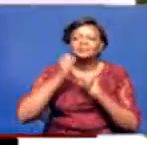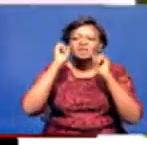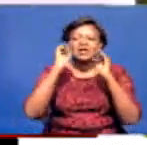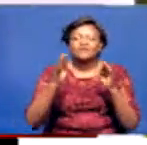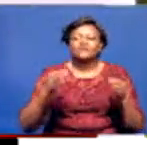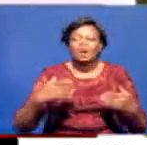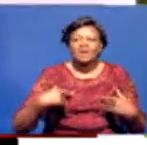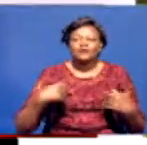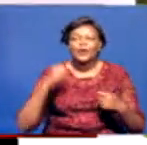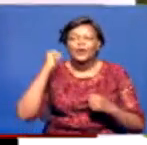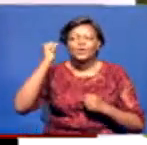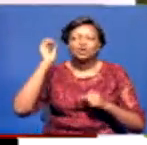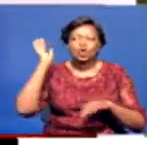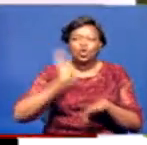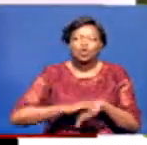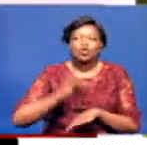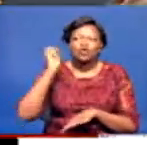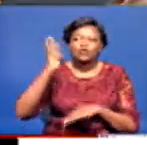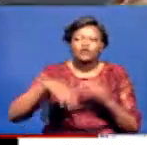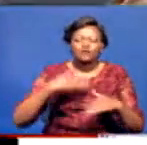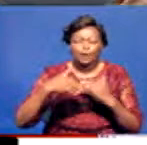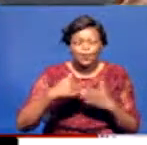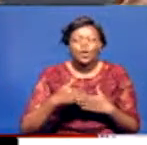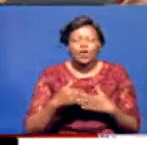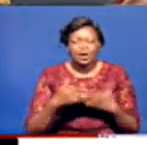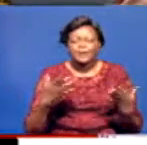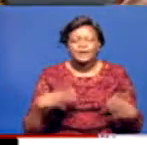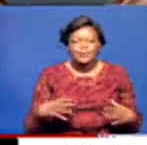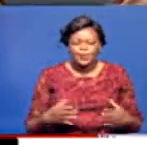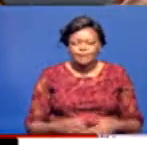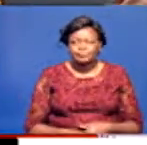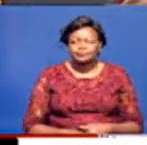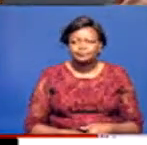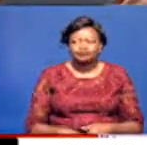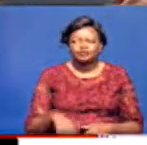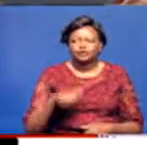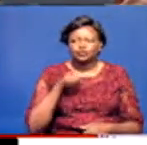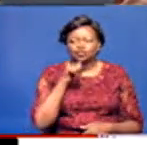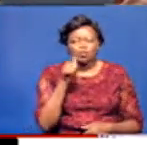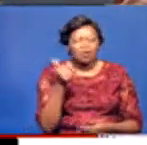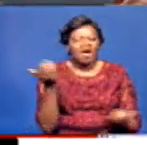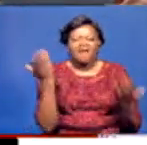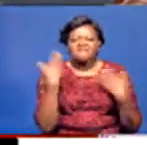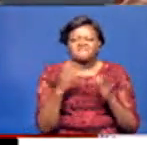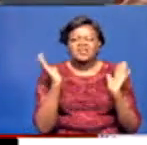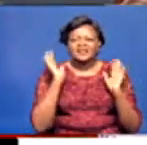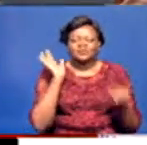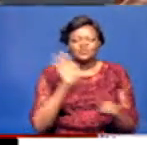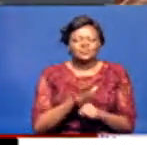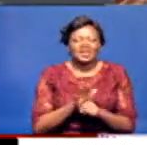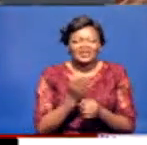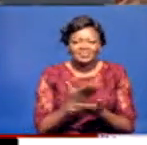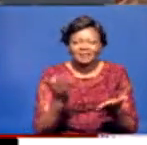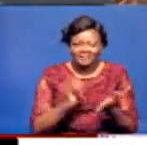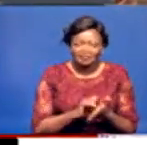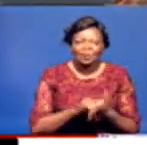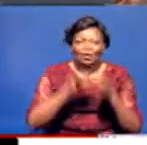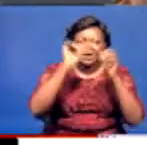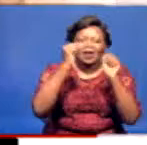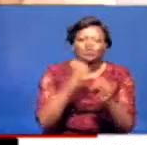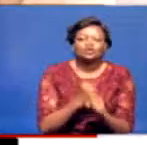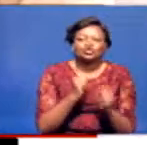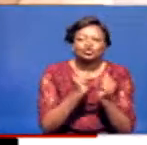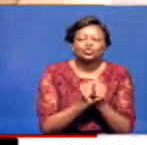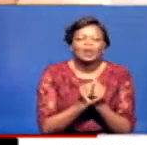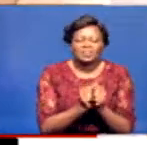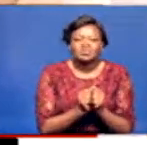political goodwill from all spheres. It's not done yet. There are so many things that we can do together